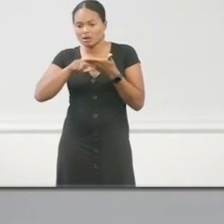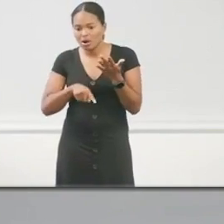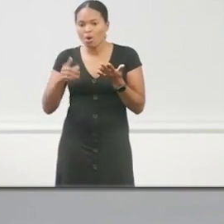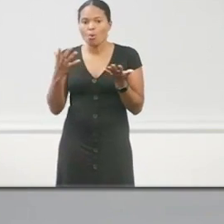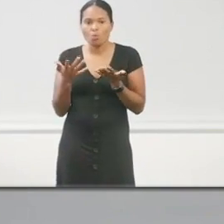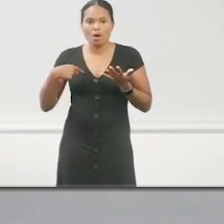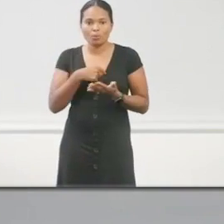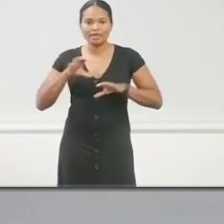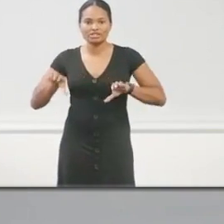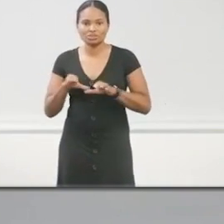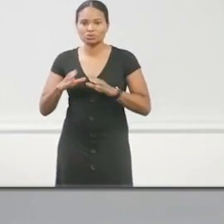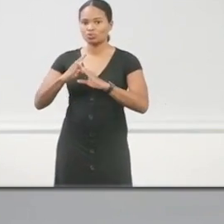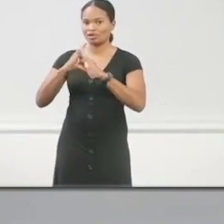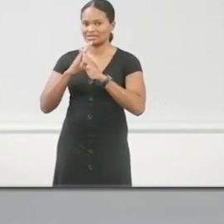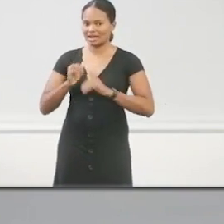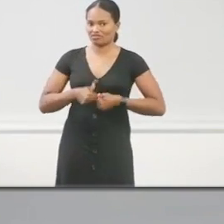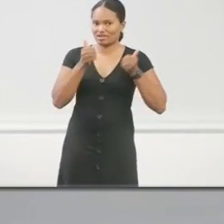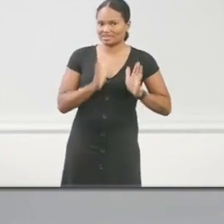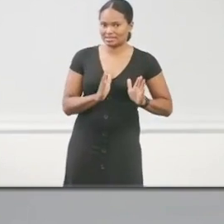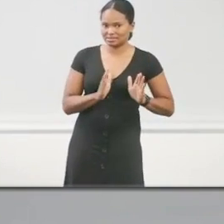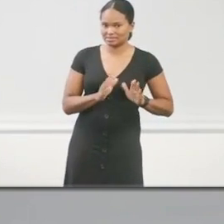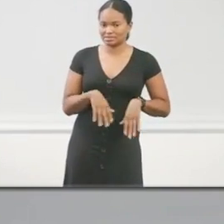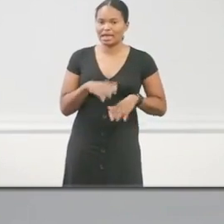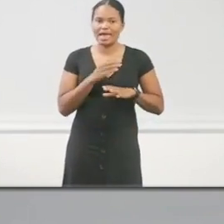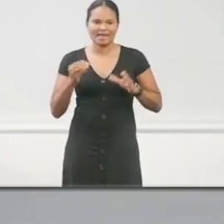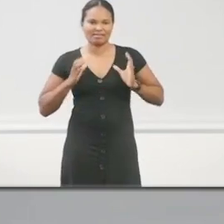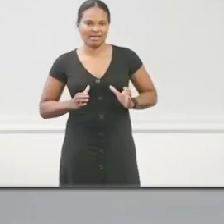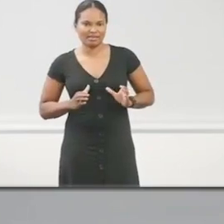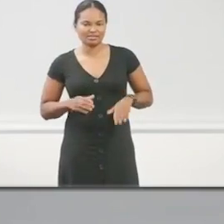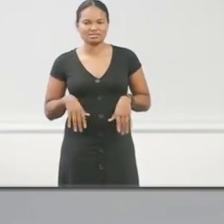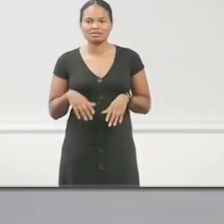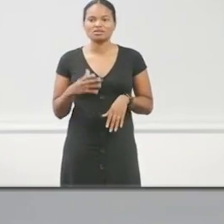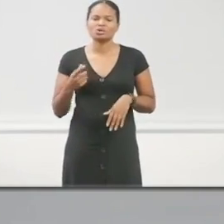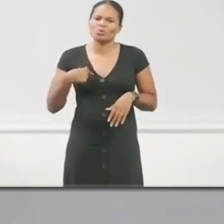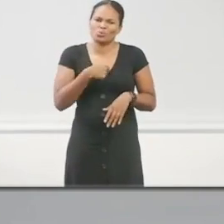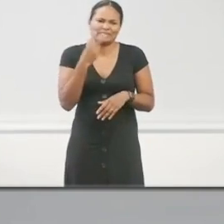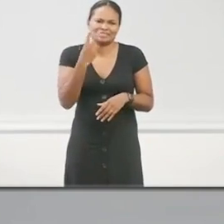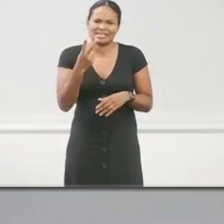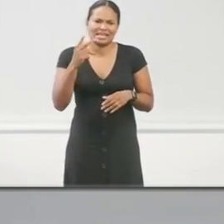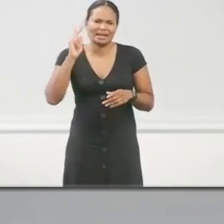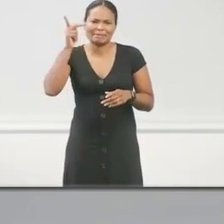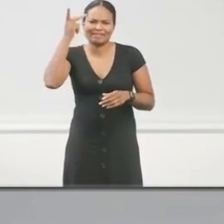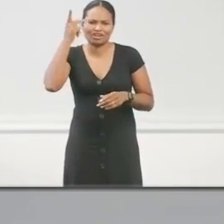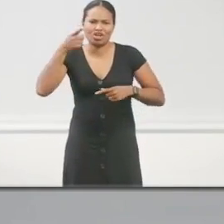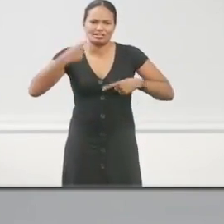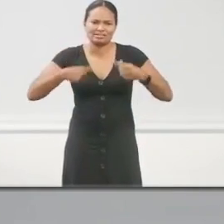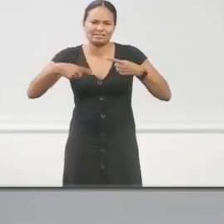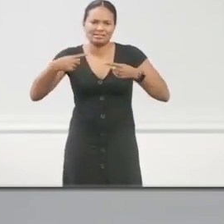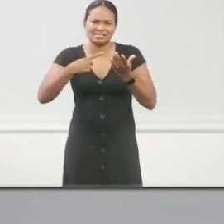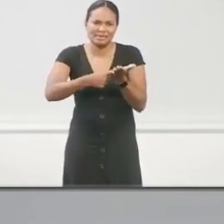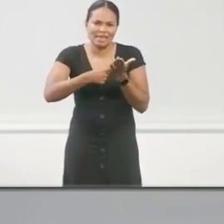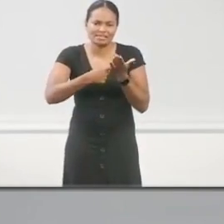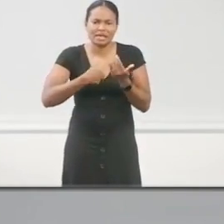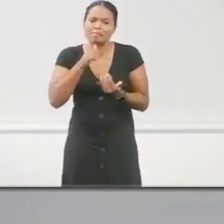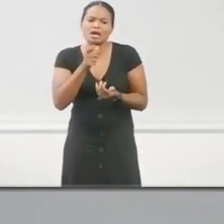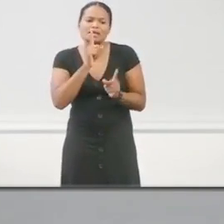the residents. So what you do is you may not be giving them exactly what we want, but we've watched political debates. I might not answer the question. I'm going to tell you what I want you to